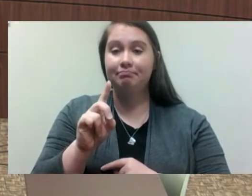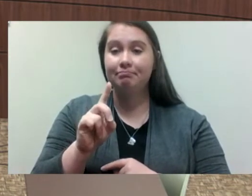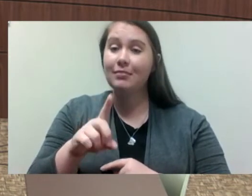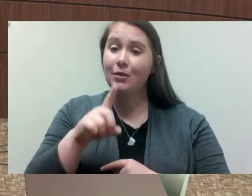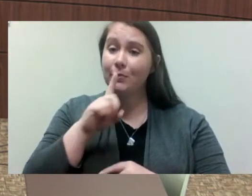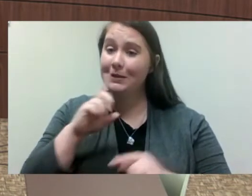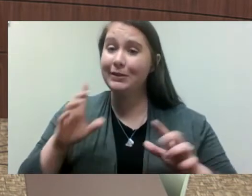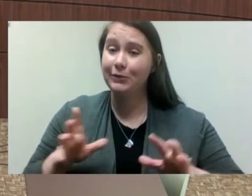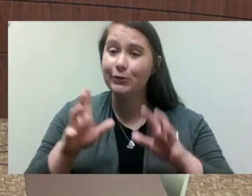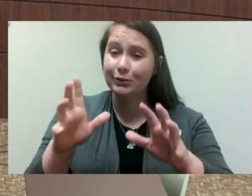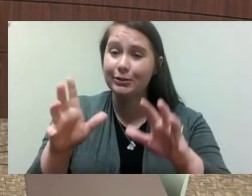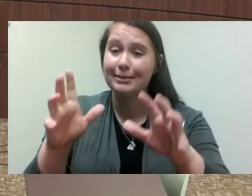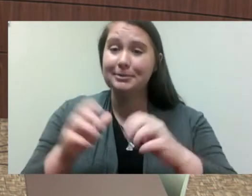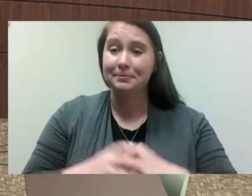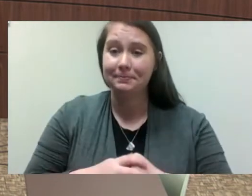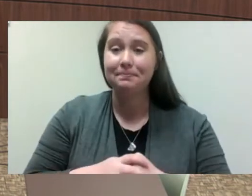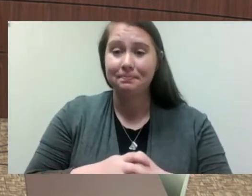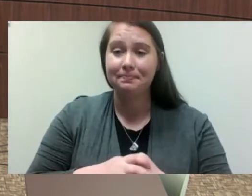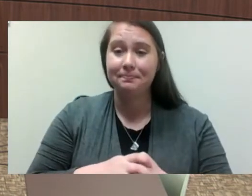encouraging, and